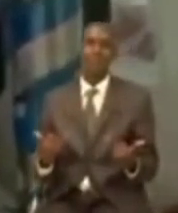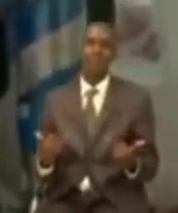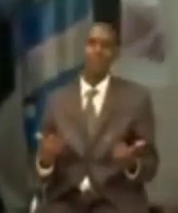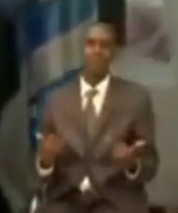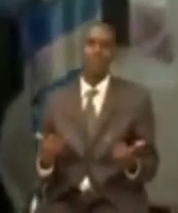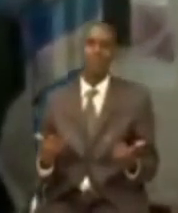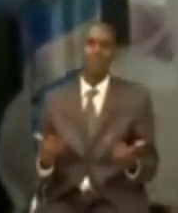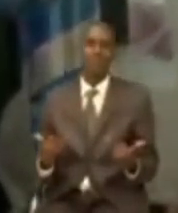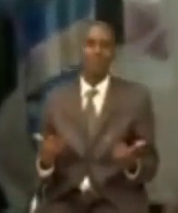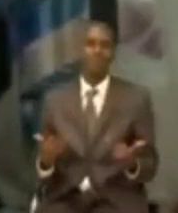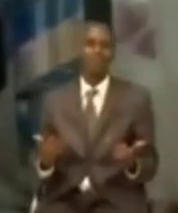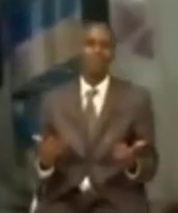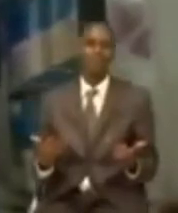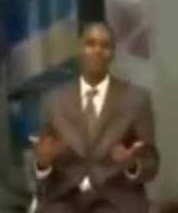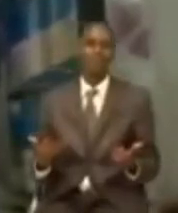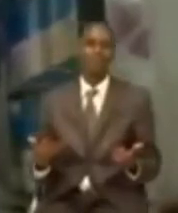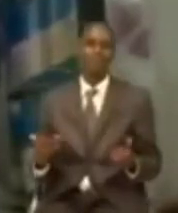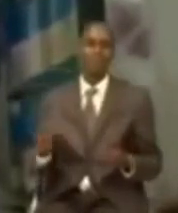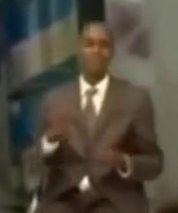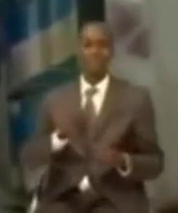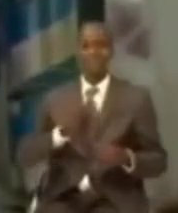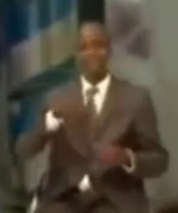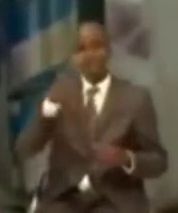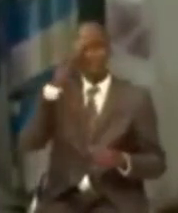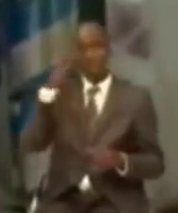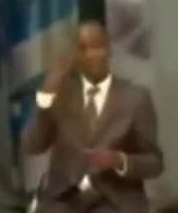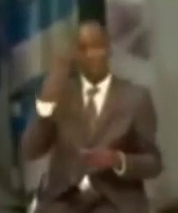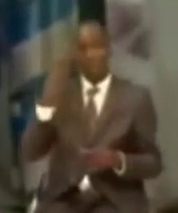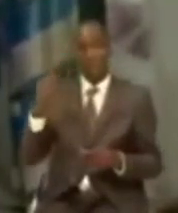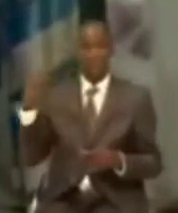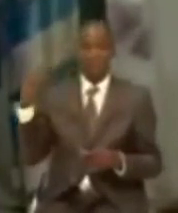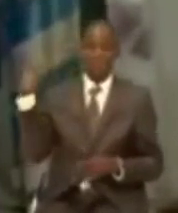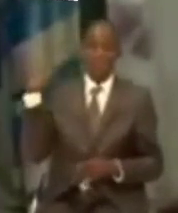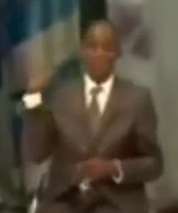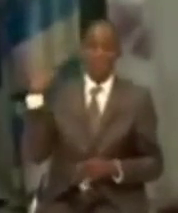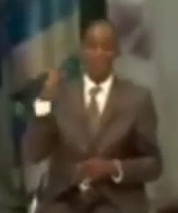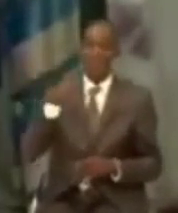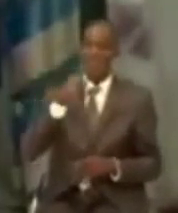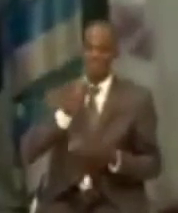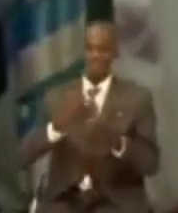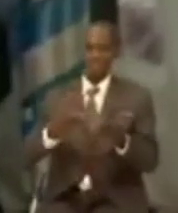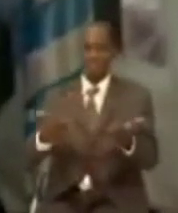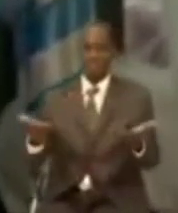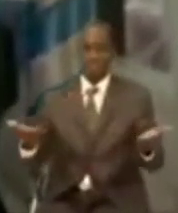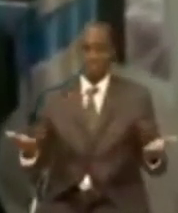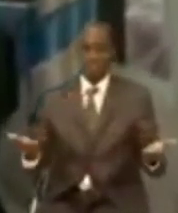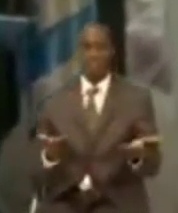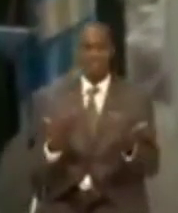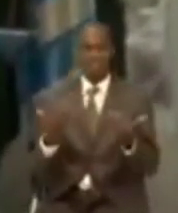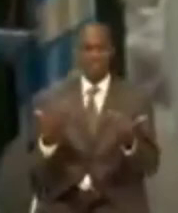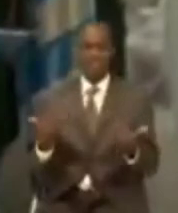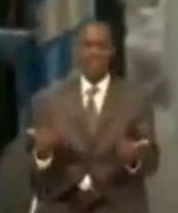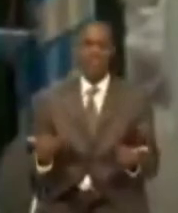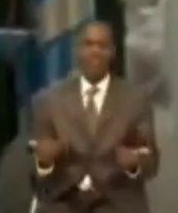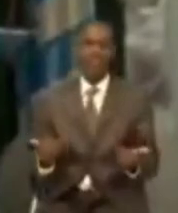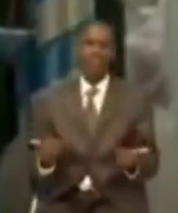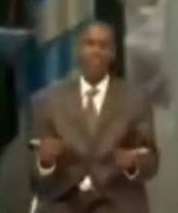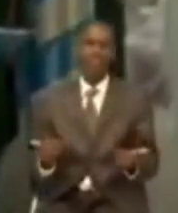I know the Master is here, is here right now.